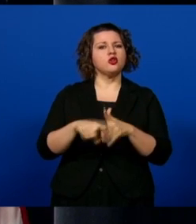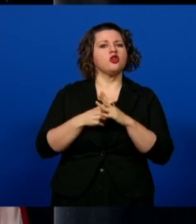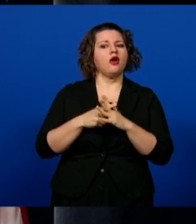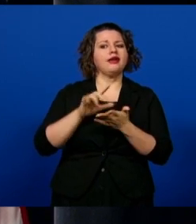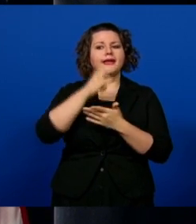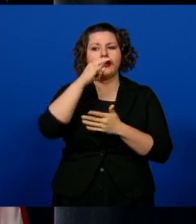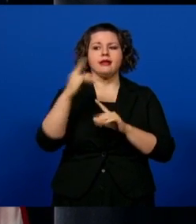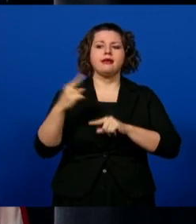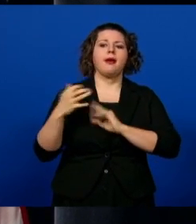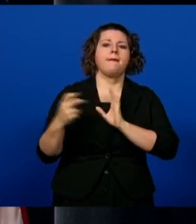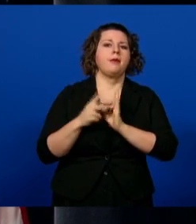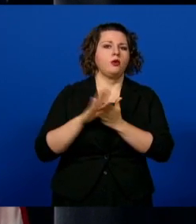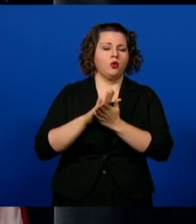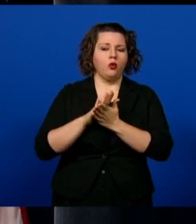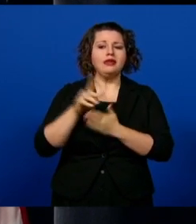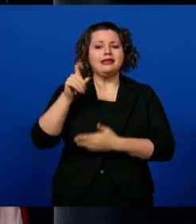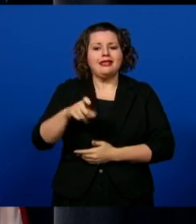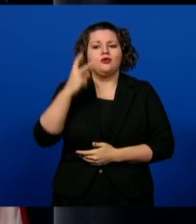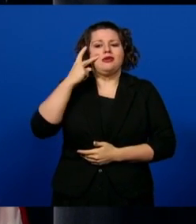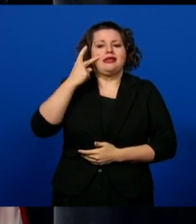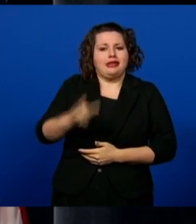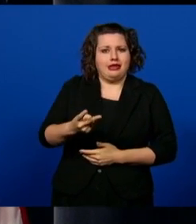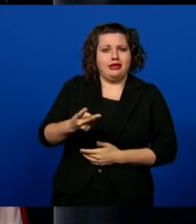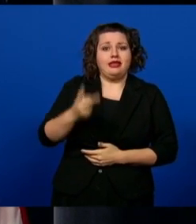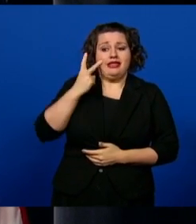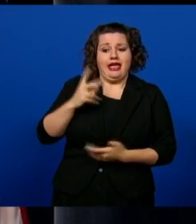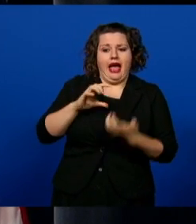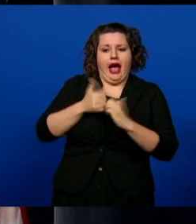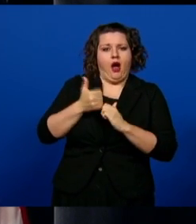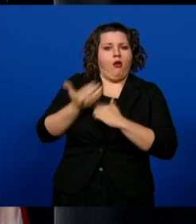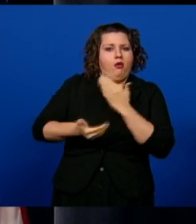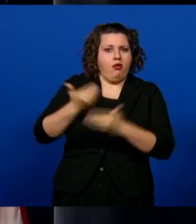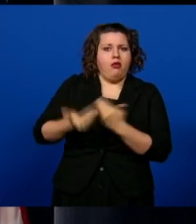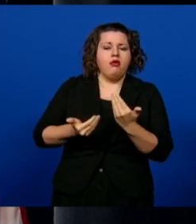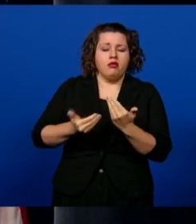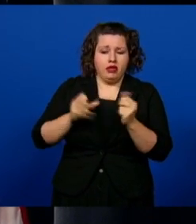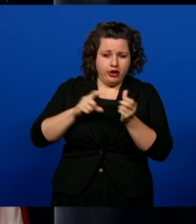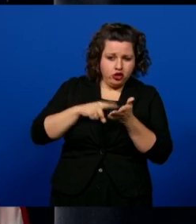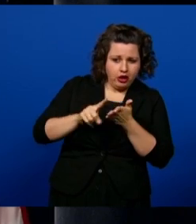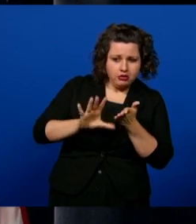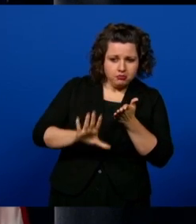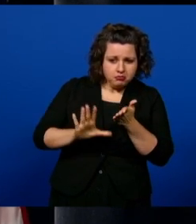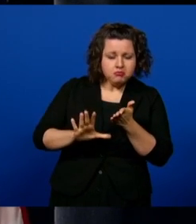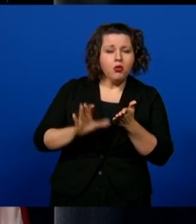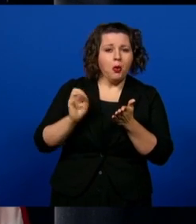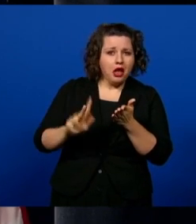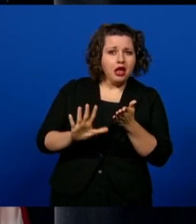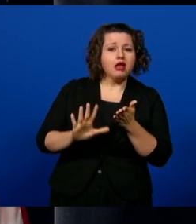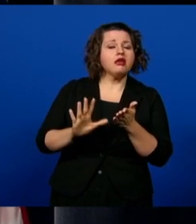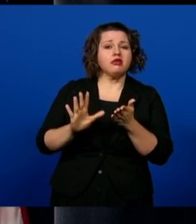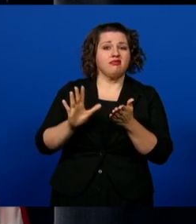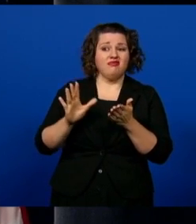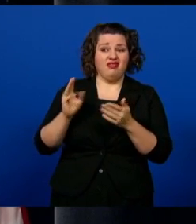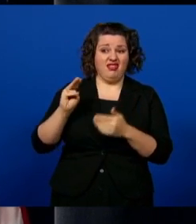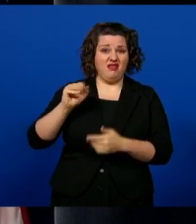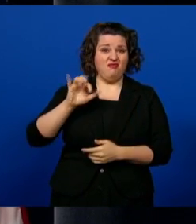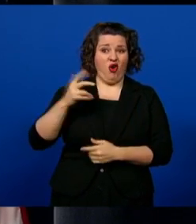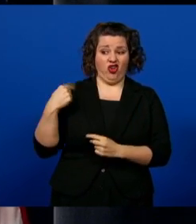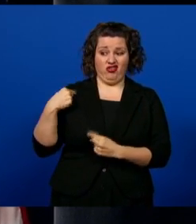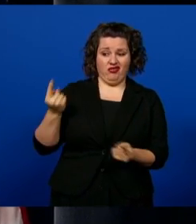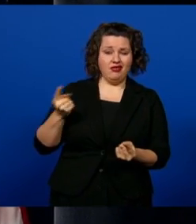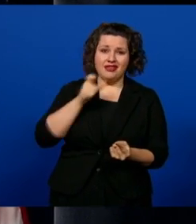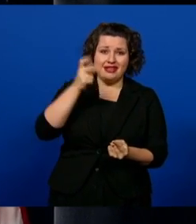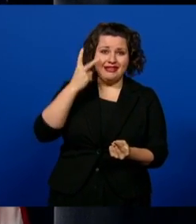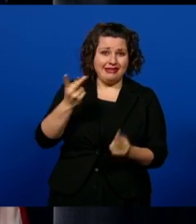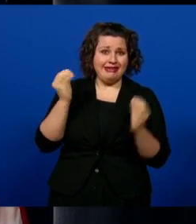we need to see them. We need to be able to see how they're doing. We need to be able to check in on them, and we haven't seen them since March. And